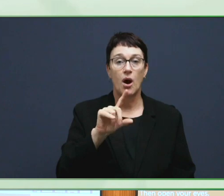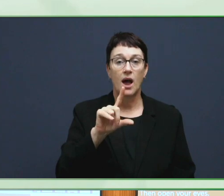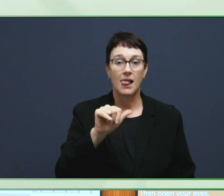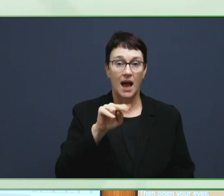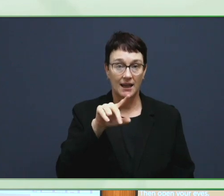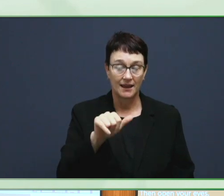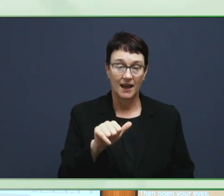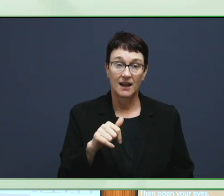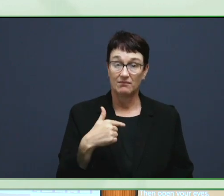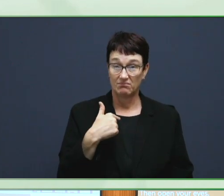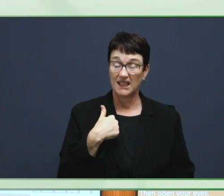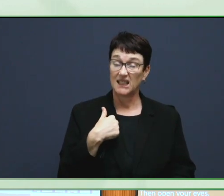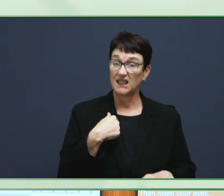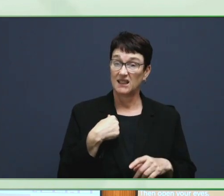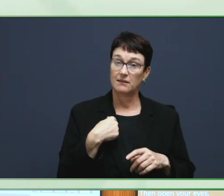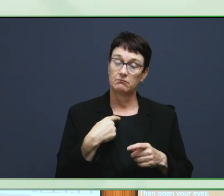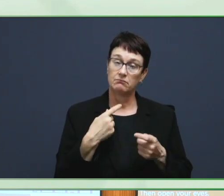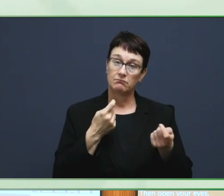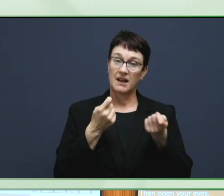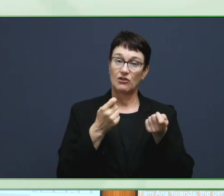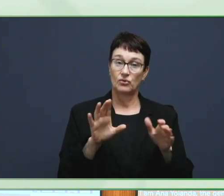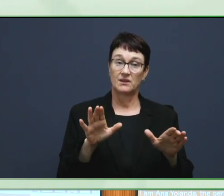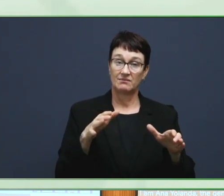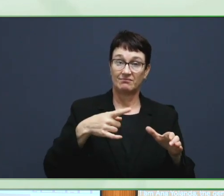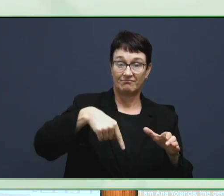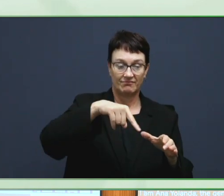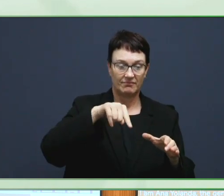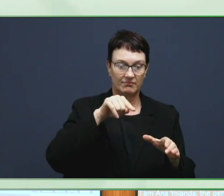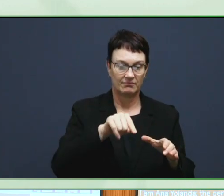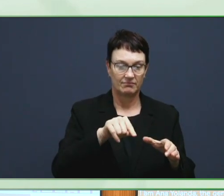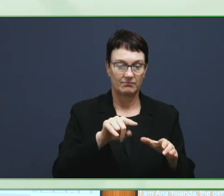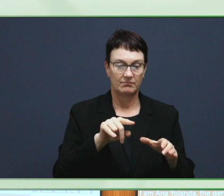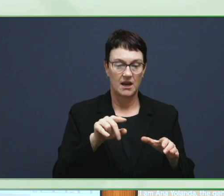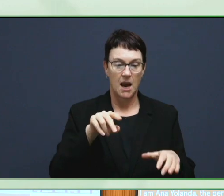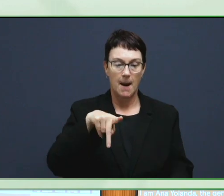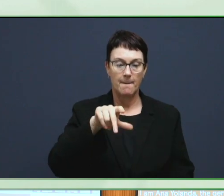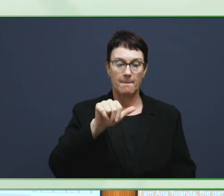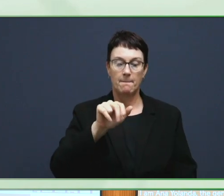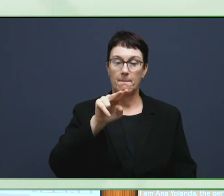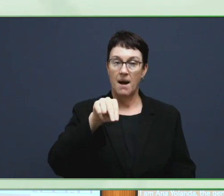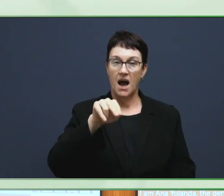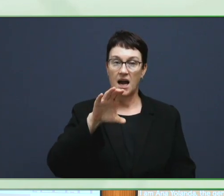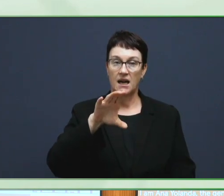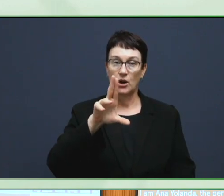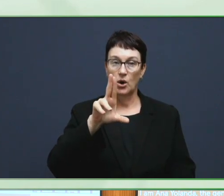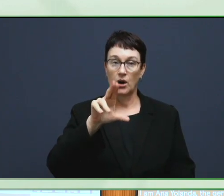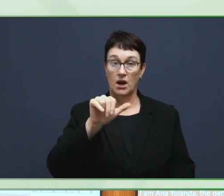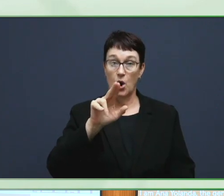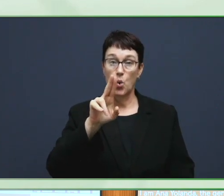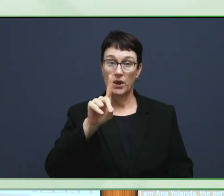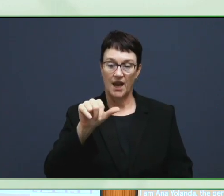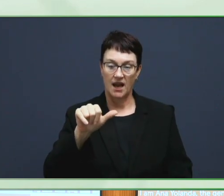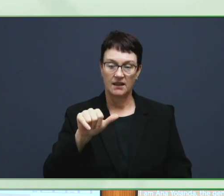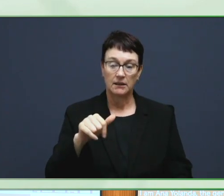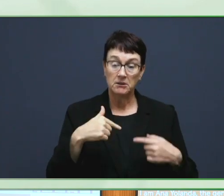PanQAyuda. But I born with disability.